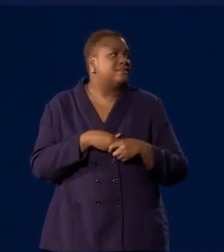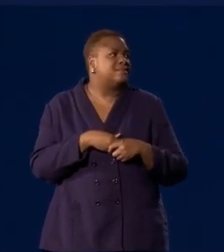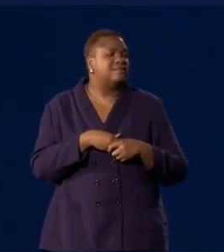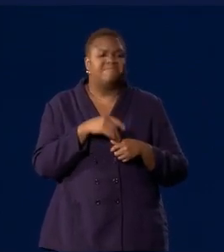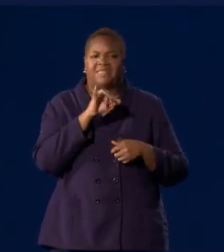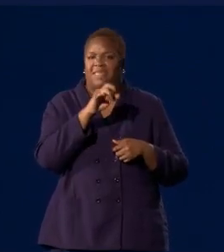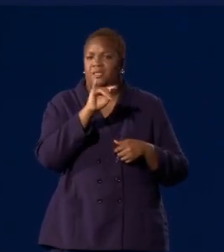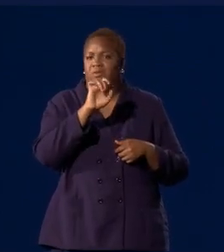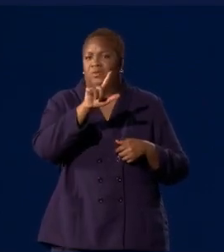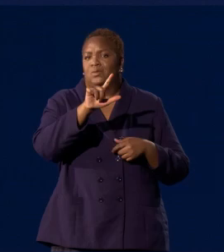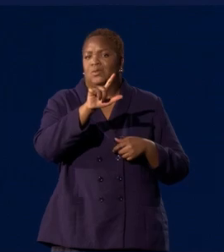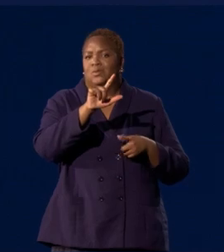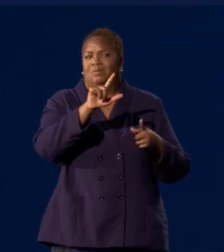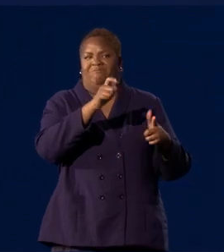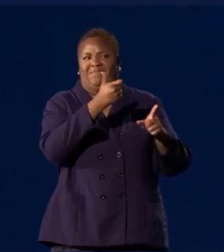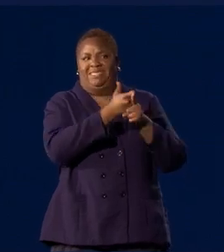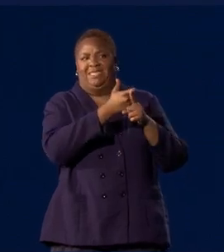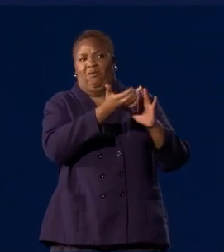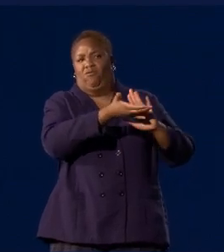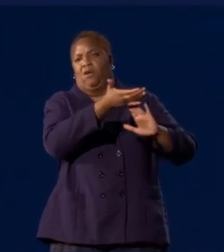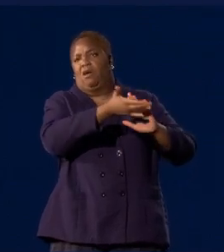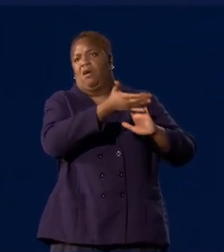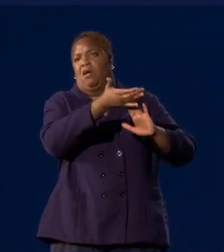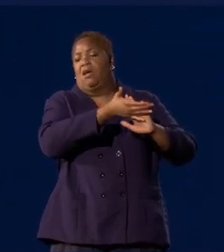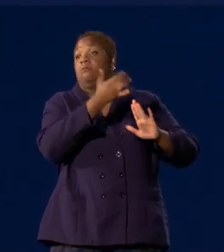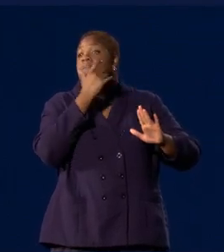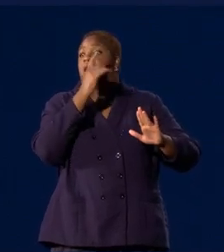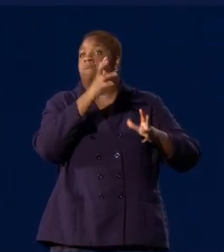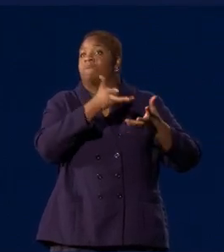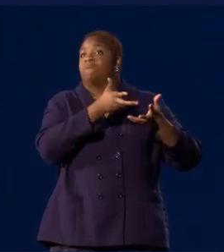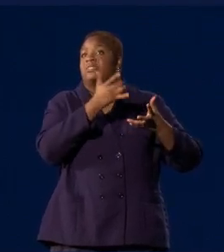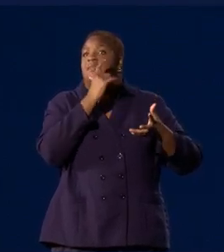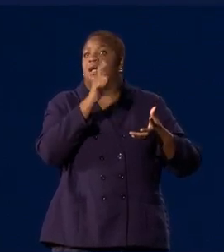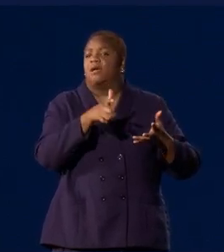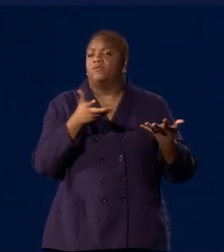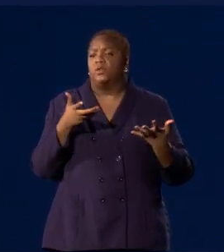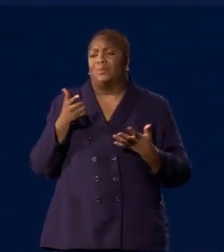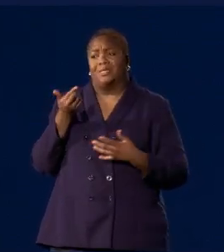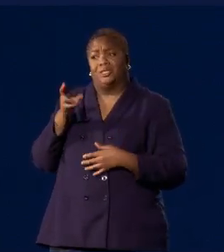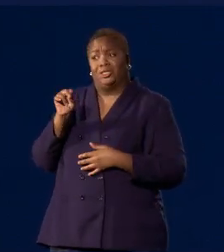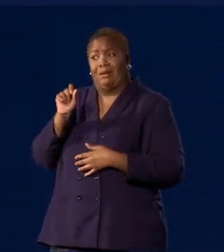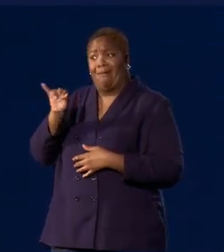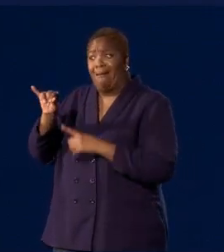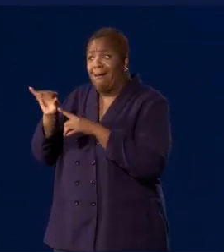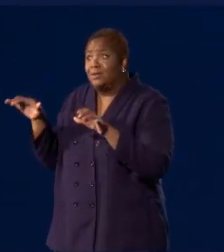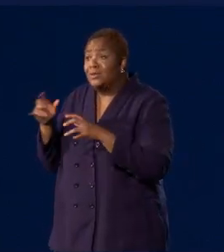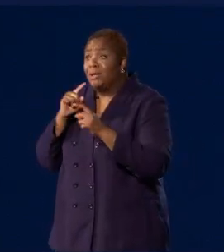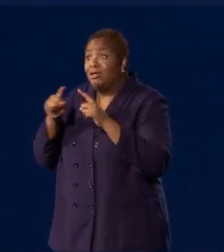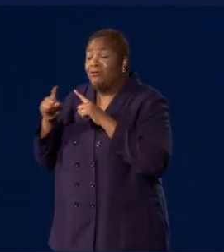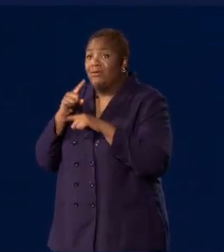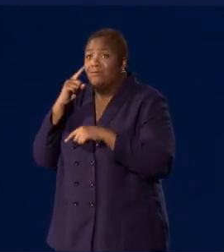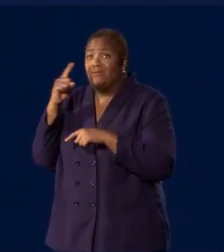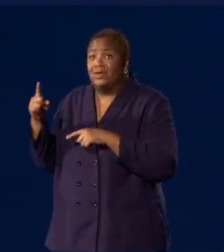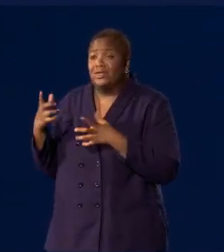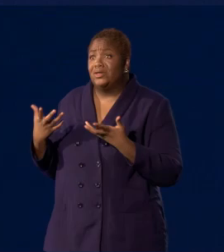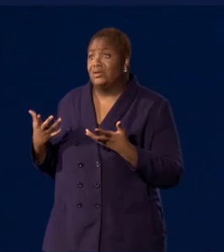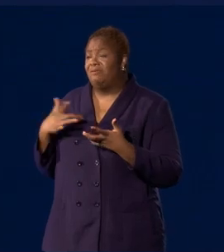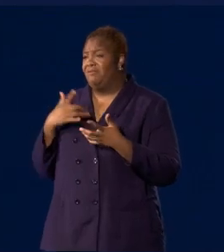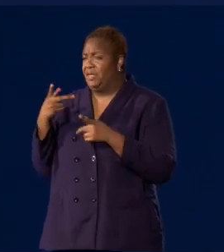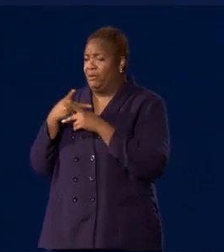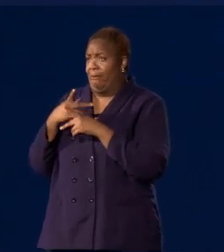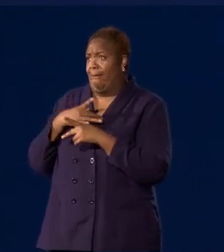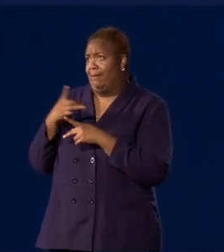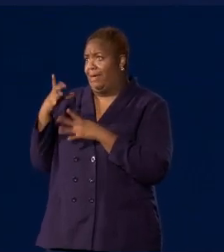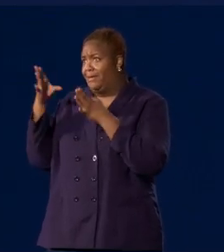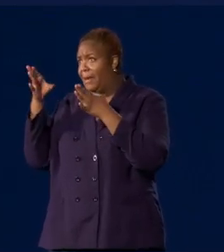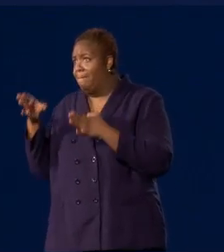those tools where you can let it run without interaction, whereas you're not going to have GenAI doing interviews for you, figuring out if you like a candidate, what kind